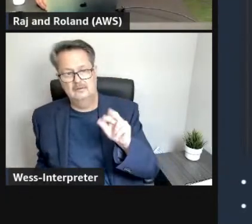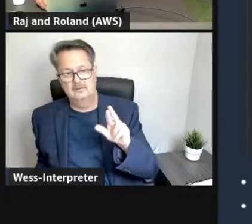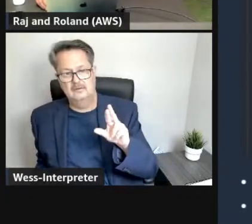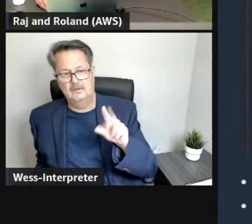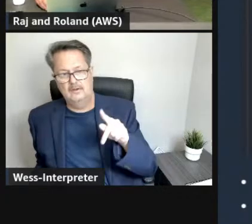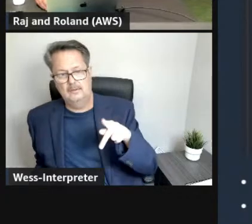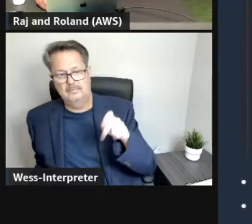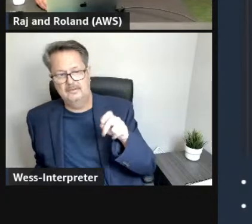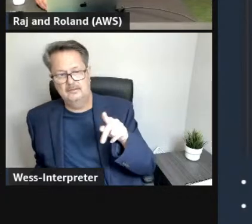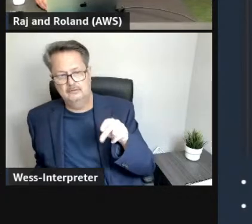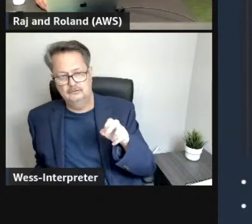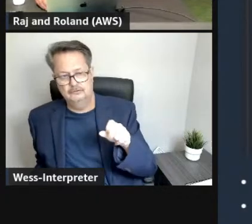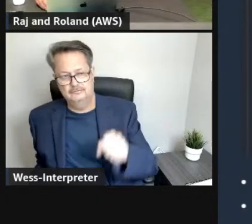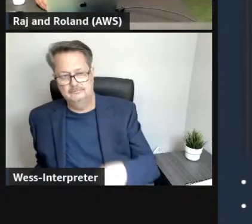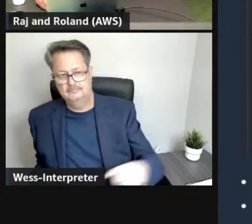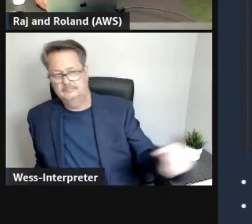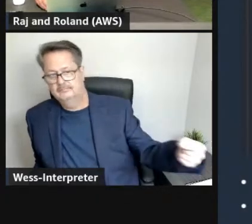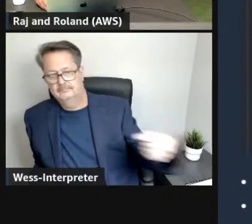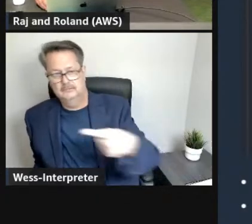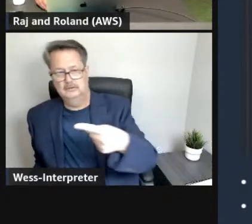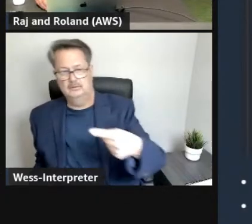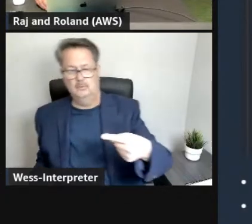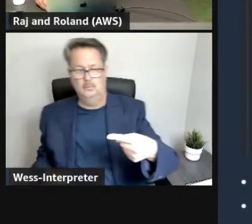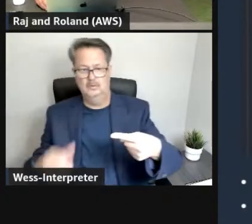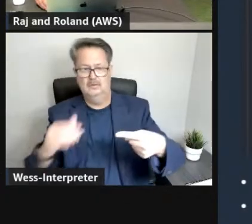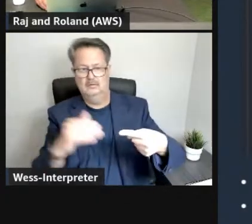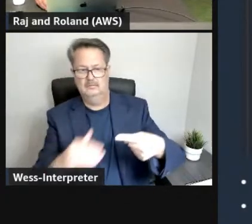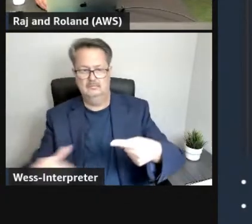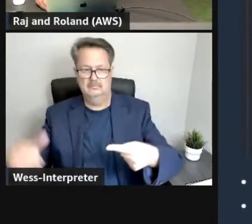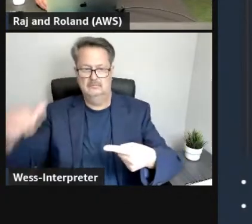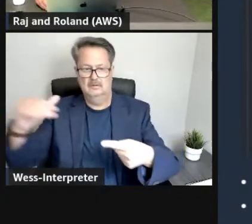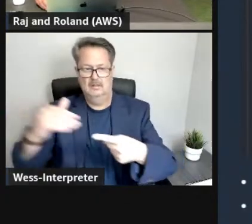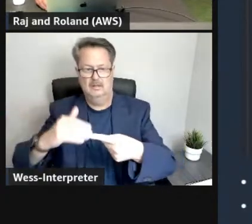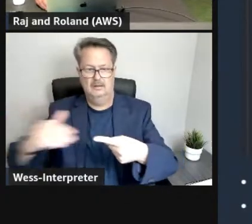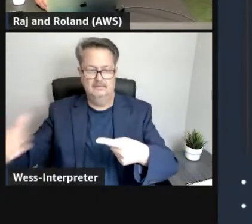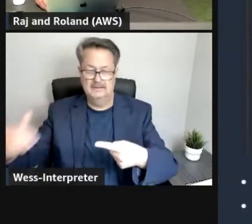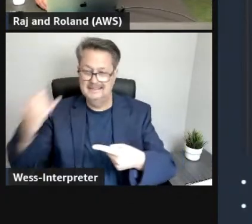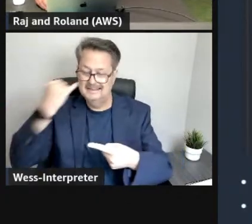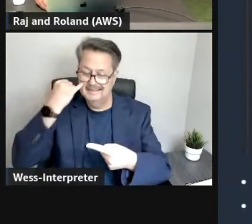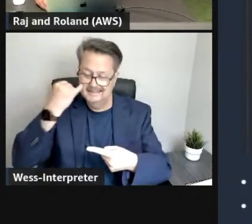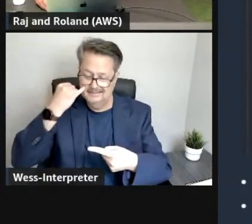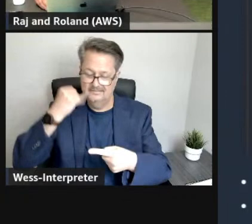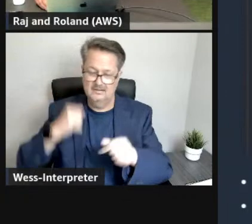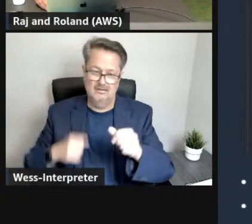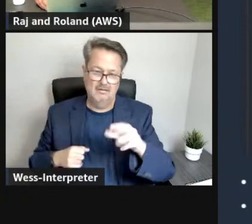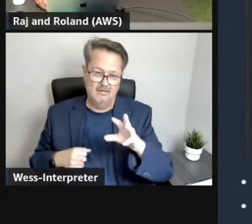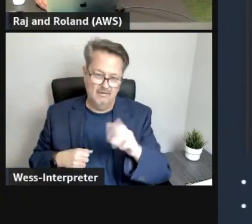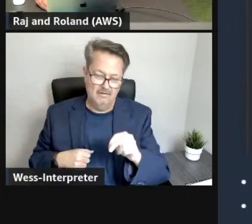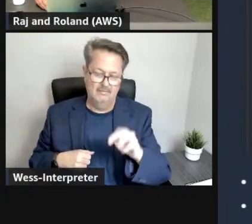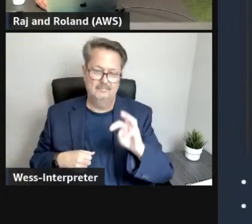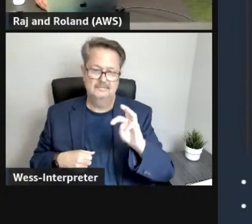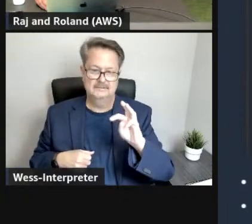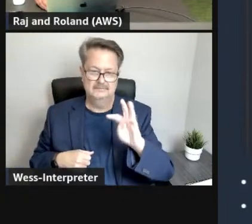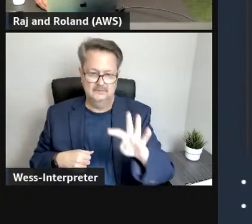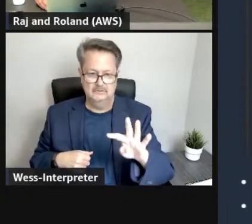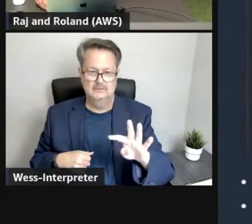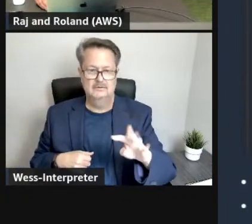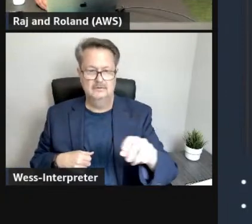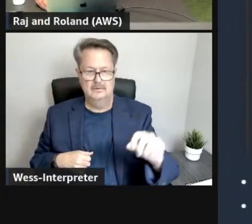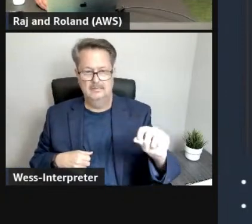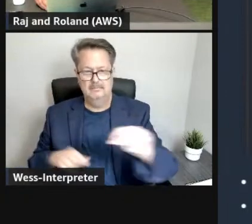node, it is going to add these labels. So in this case, if a ARM64 Spot instance comes up, it's going to add the